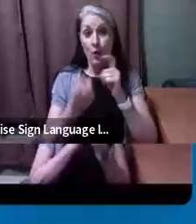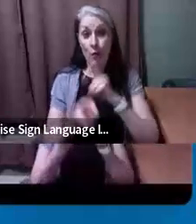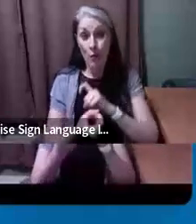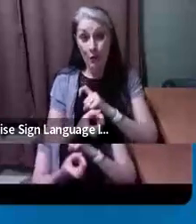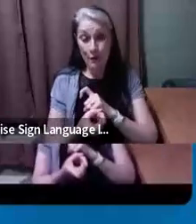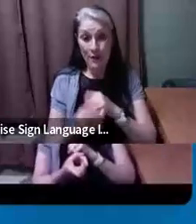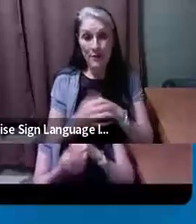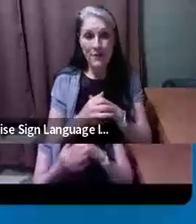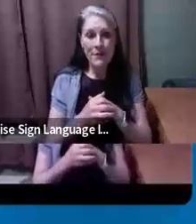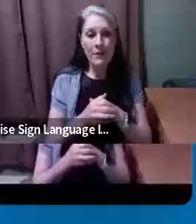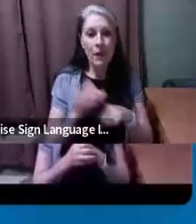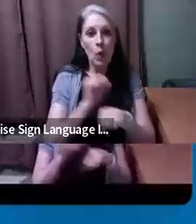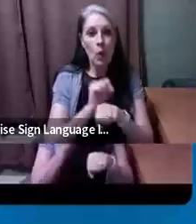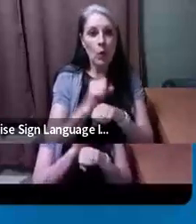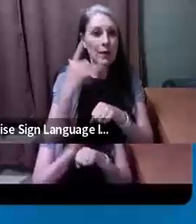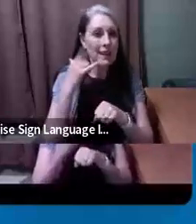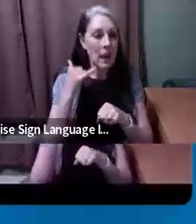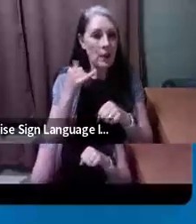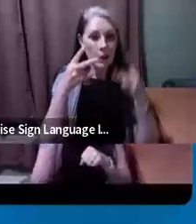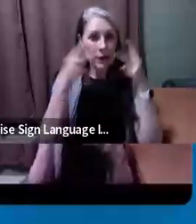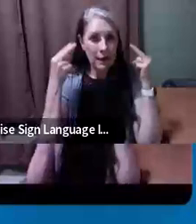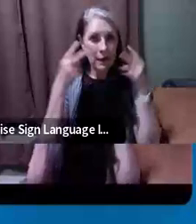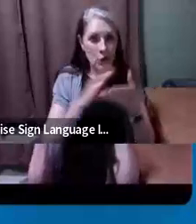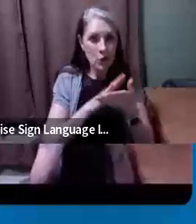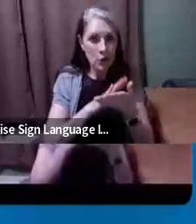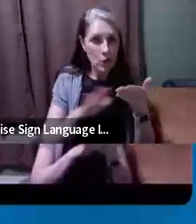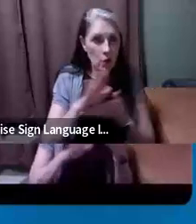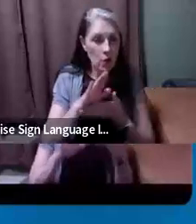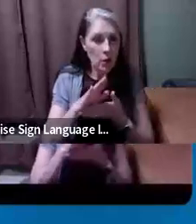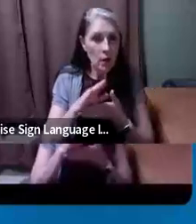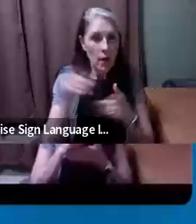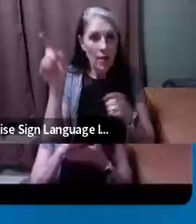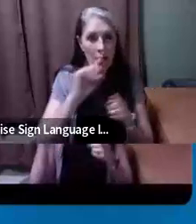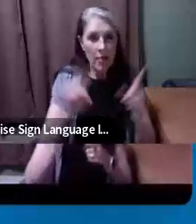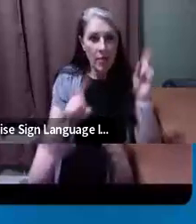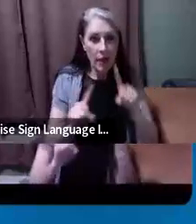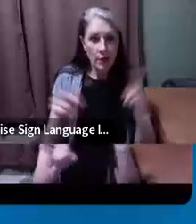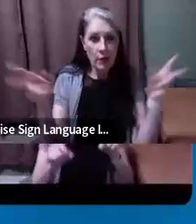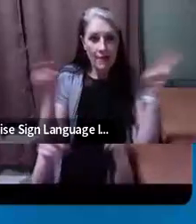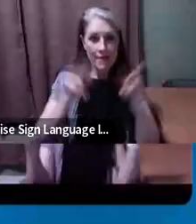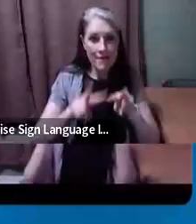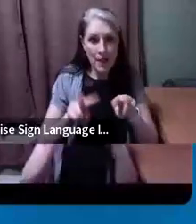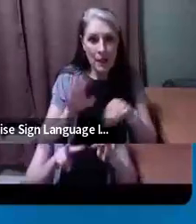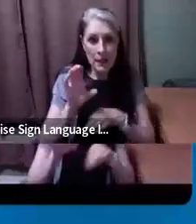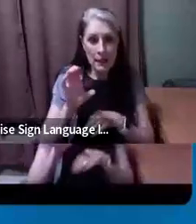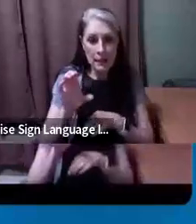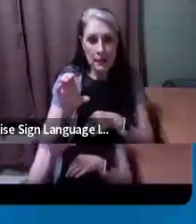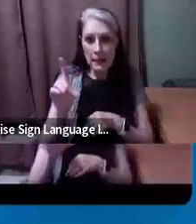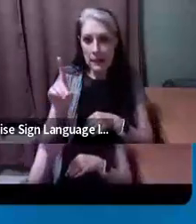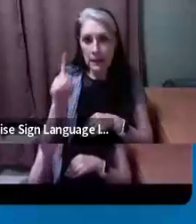with California Indian Nations College and Thunder Valley CDC, and I've been very fortunate to do